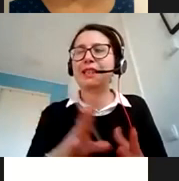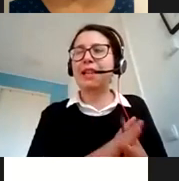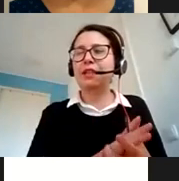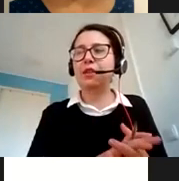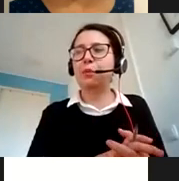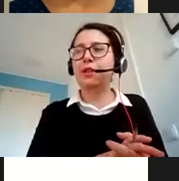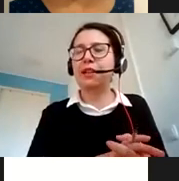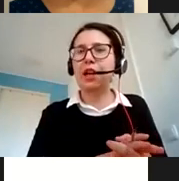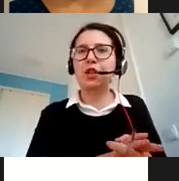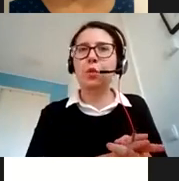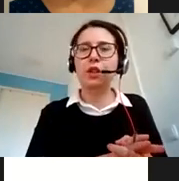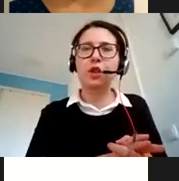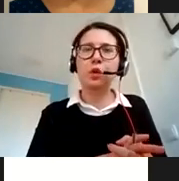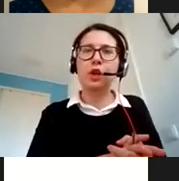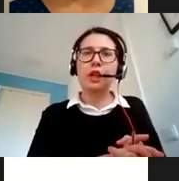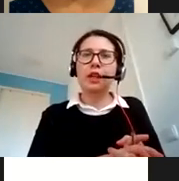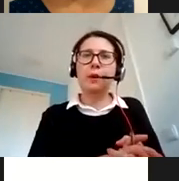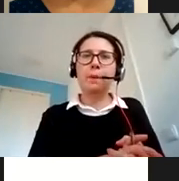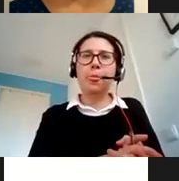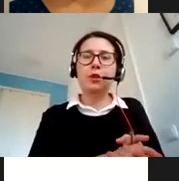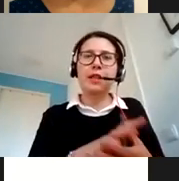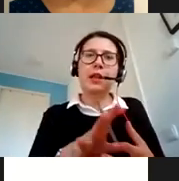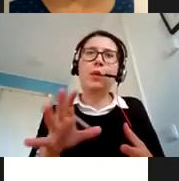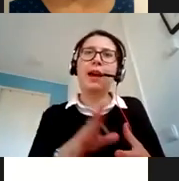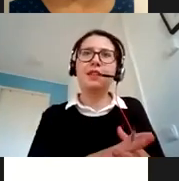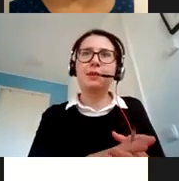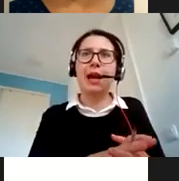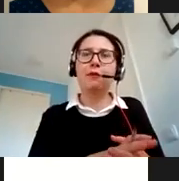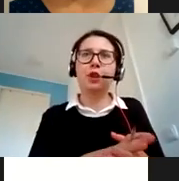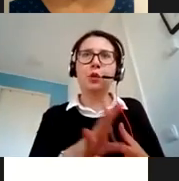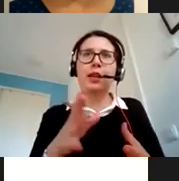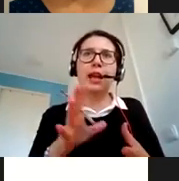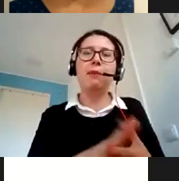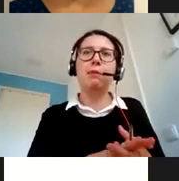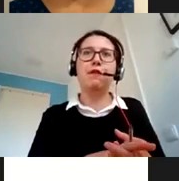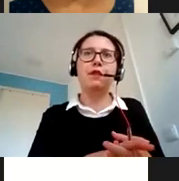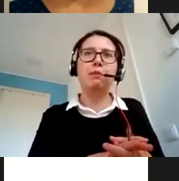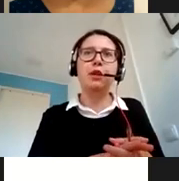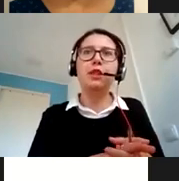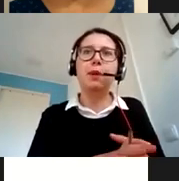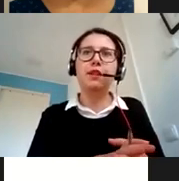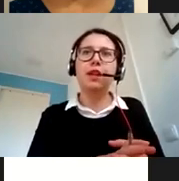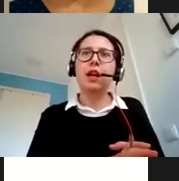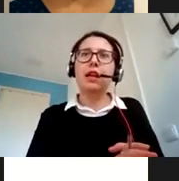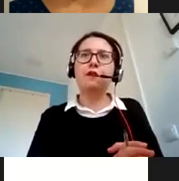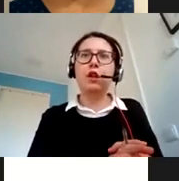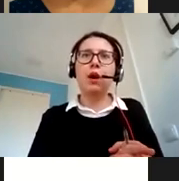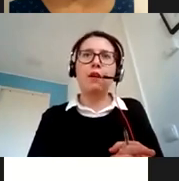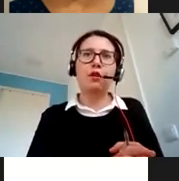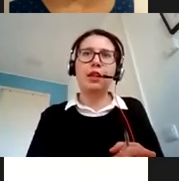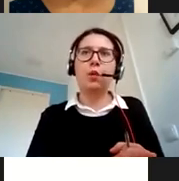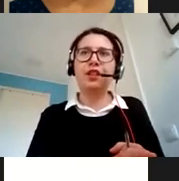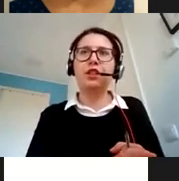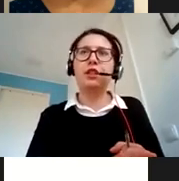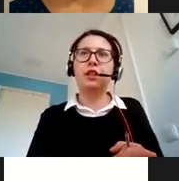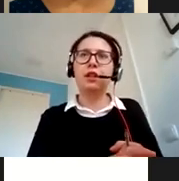calling the last presenter, I just want to say that we will have some time for Q&A, maybe 15 minutes. But if you have